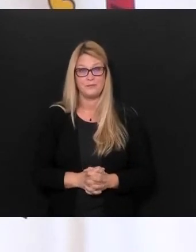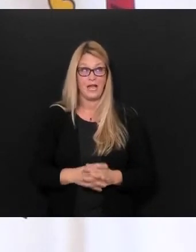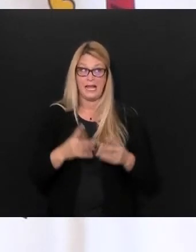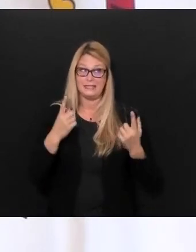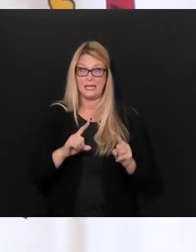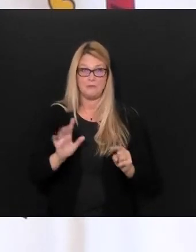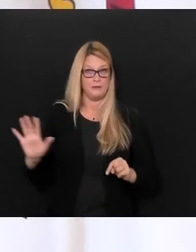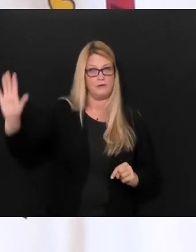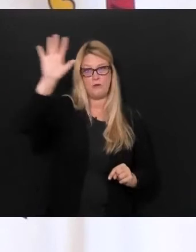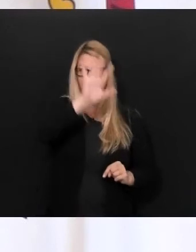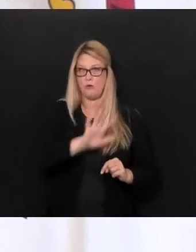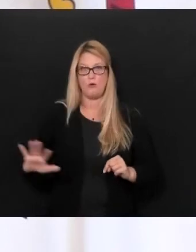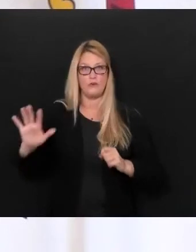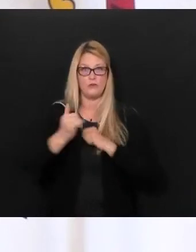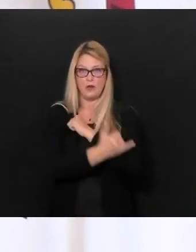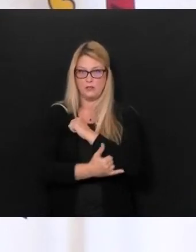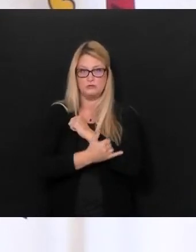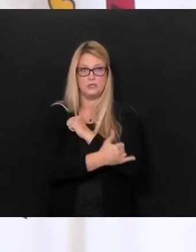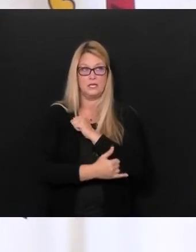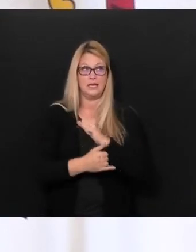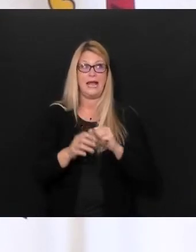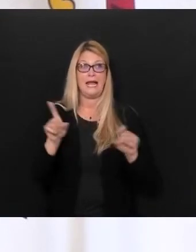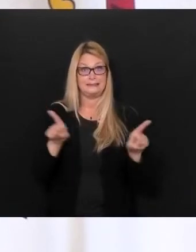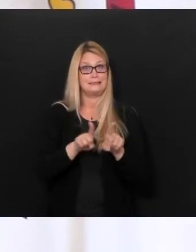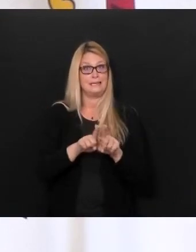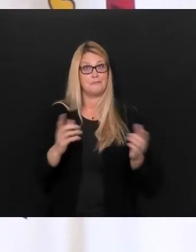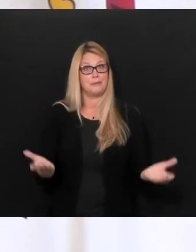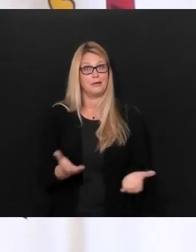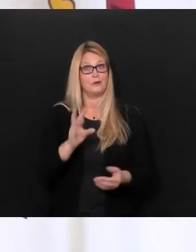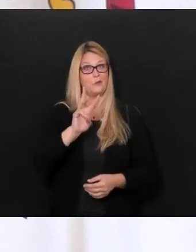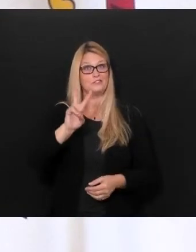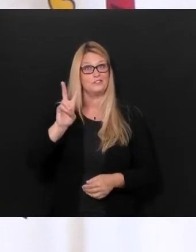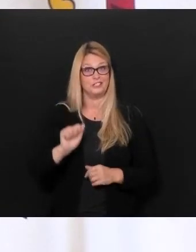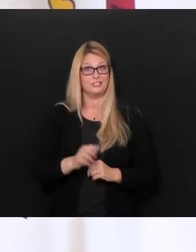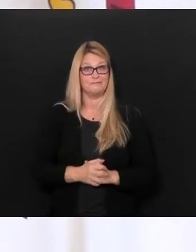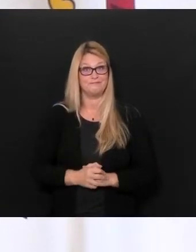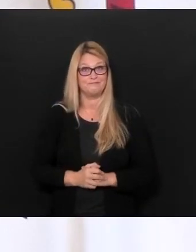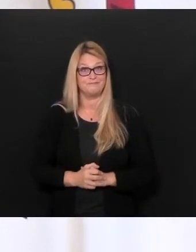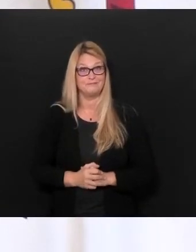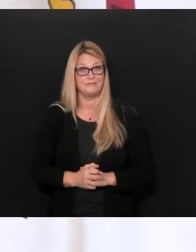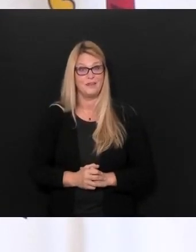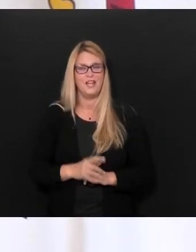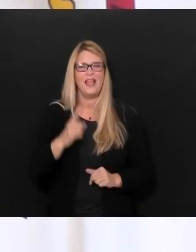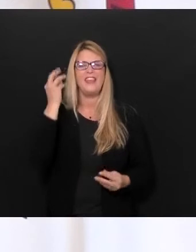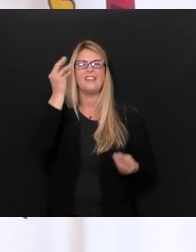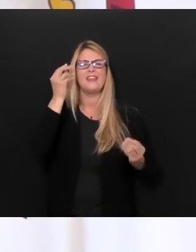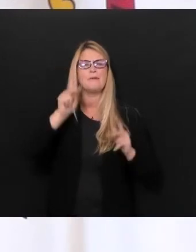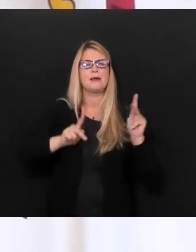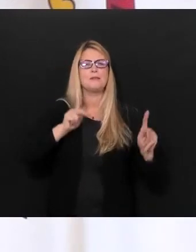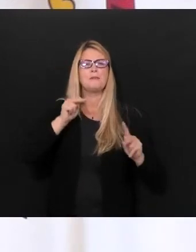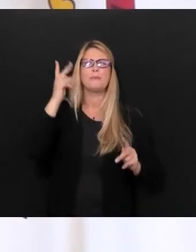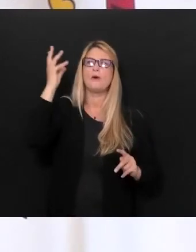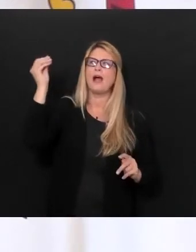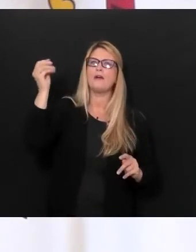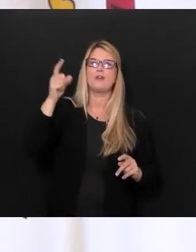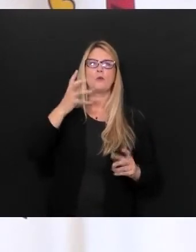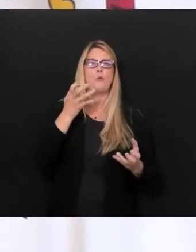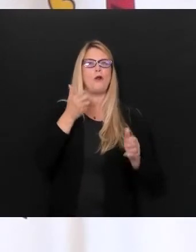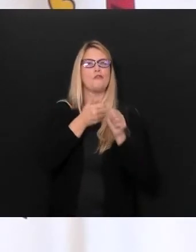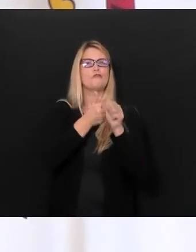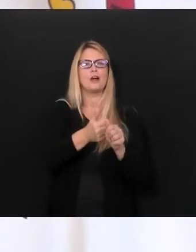country, but it's surely doing it in West Virginia. Think about those out there that said, we want to be South